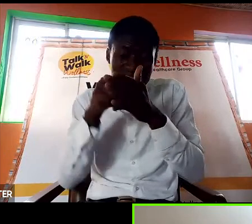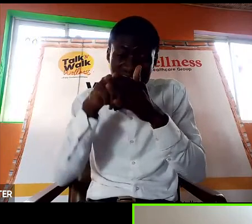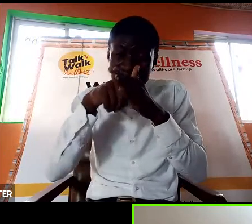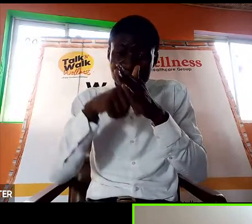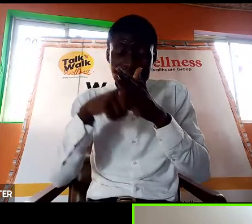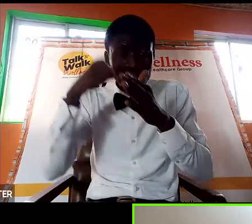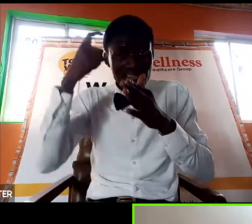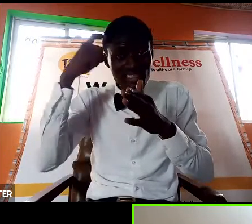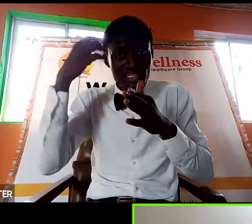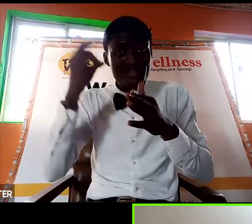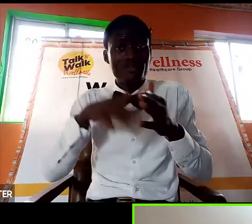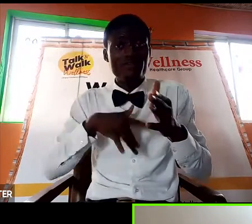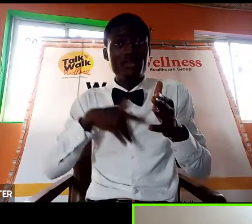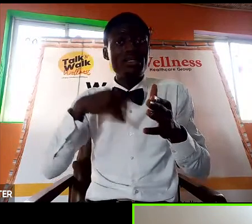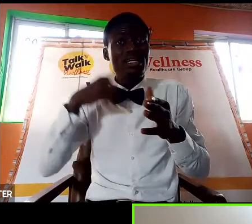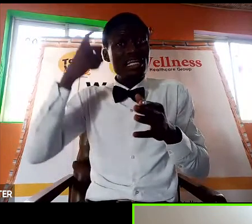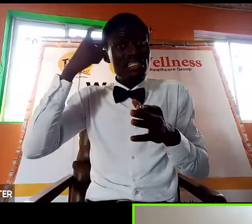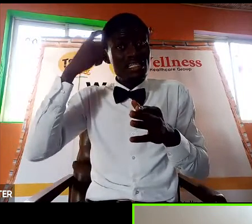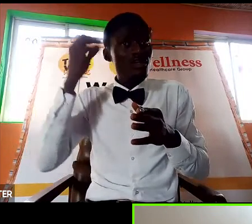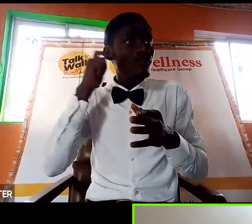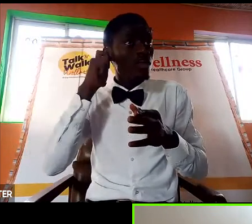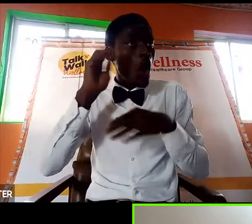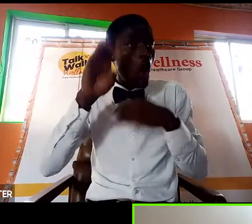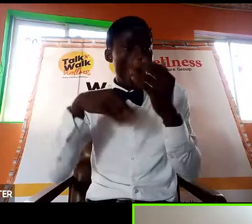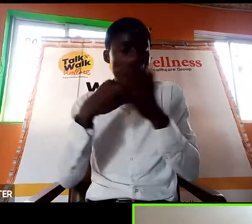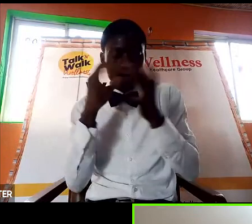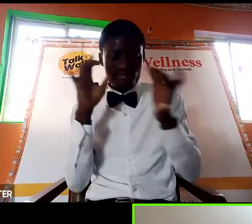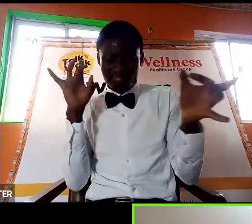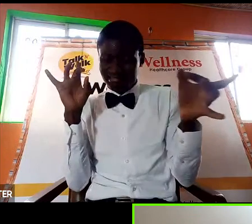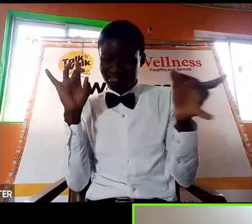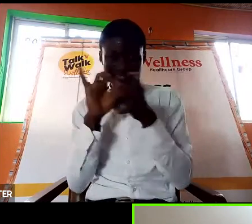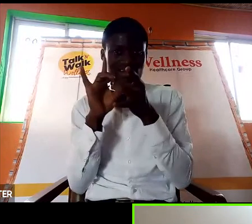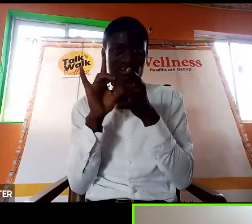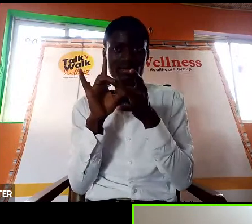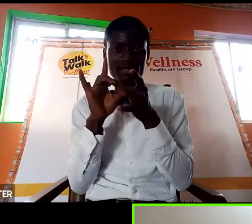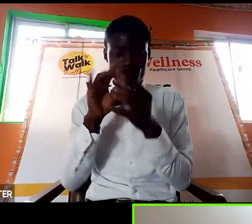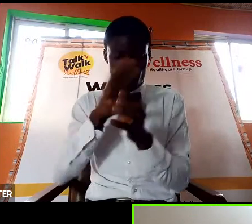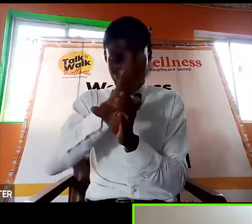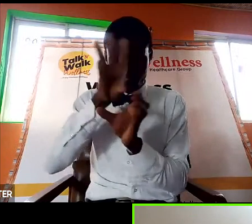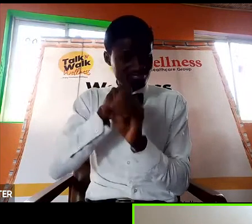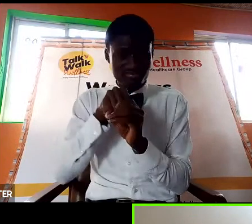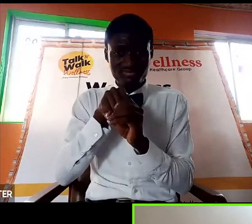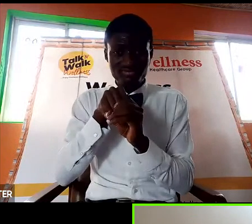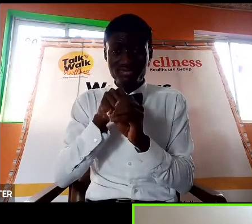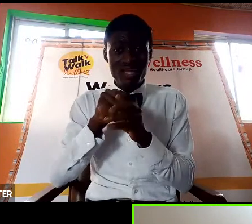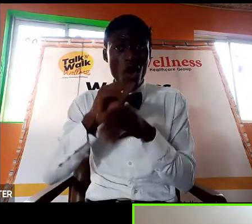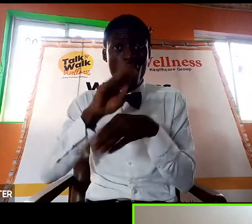hearing, everything, you get them involved. You get lost in the act.